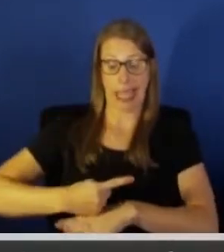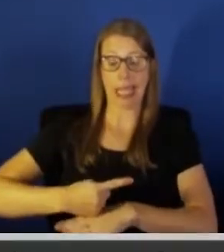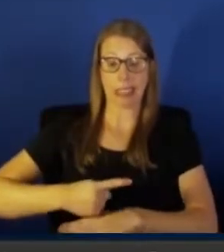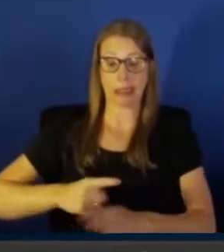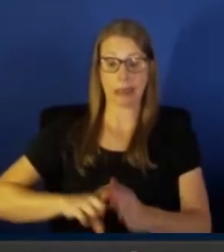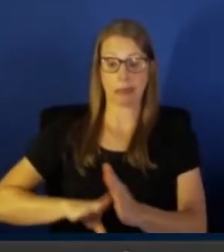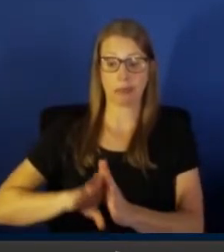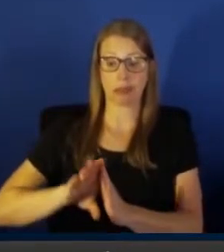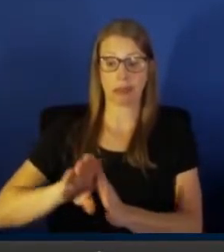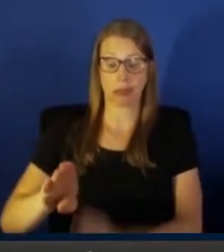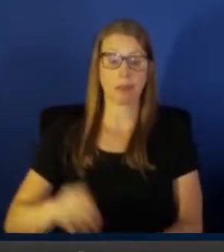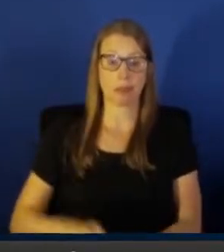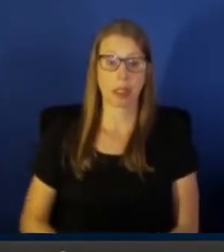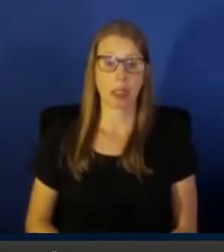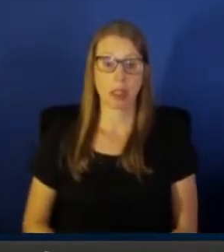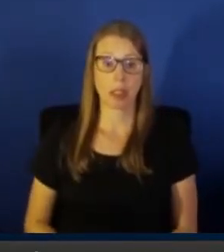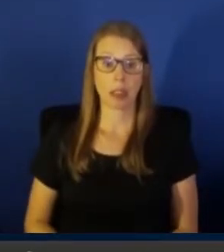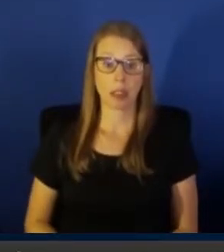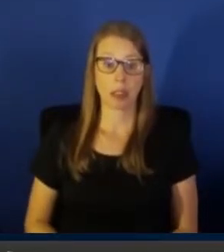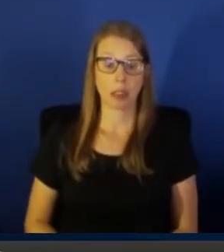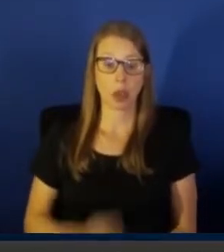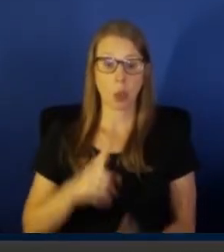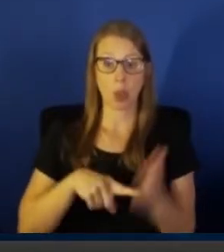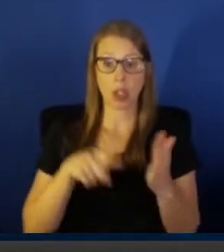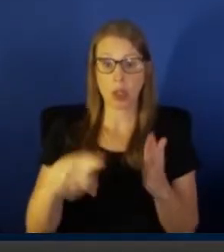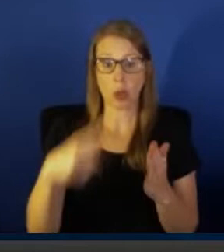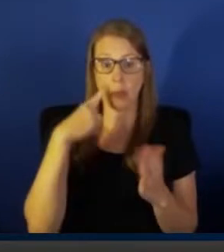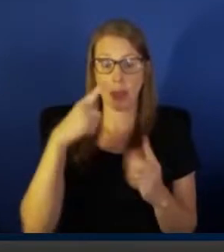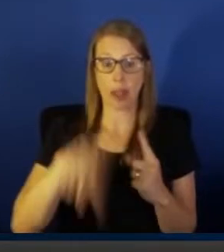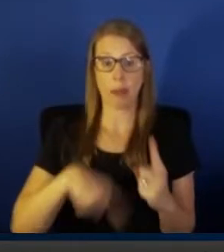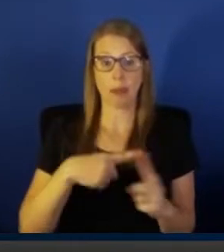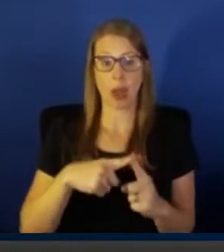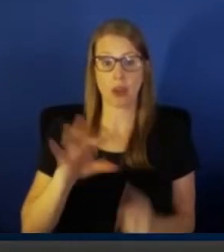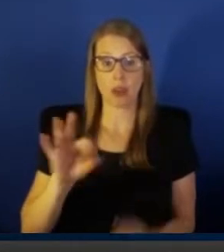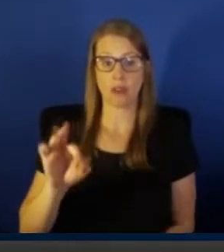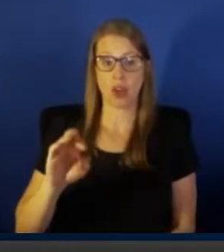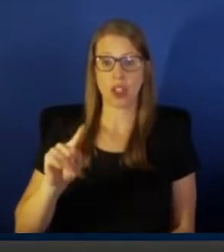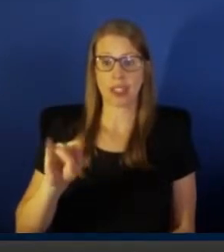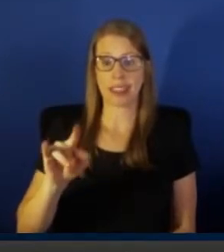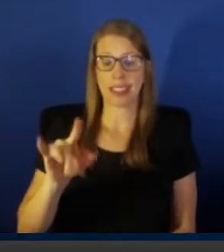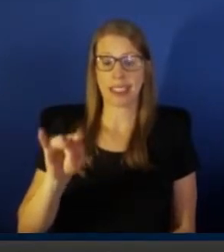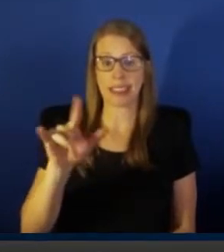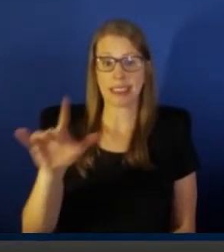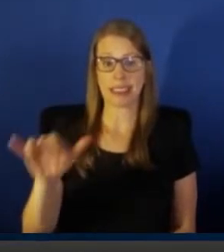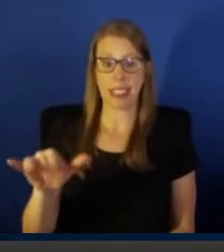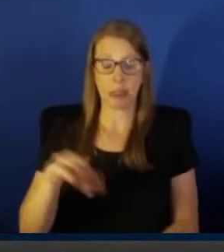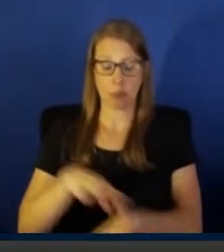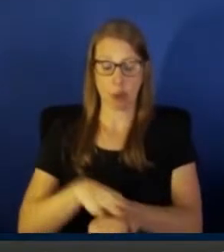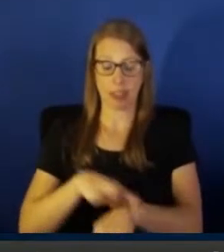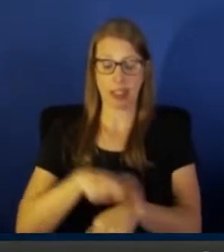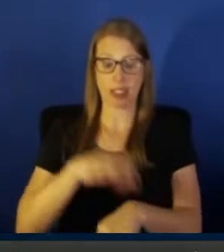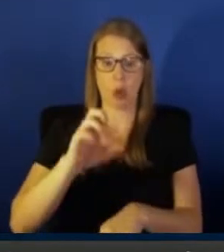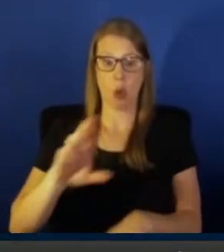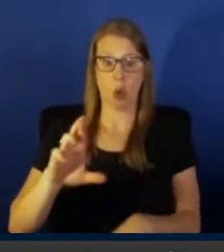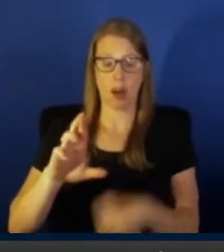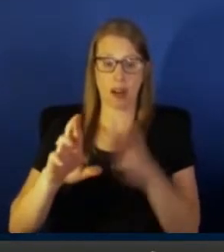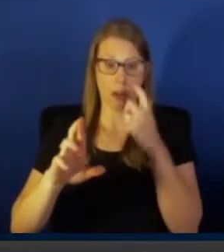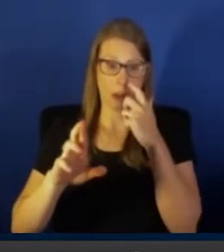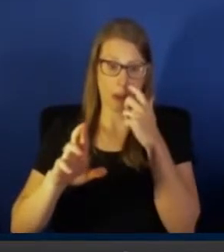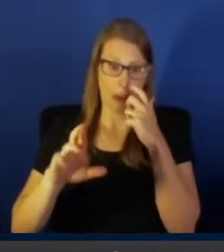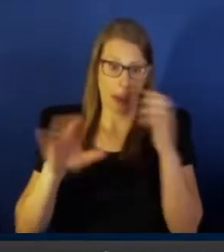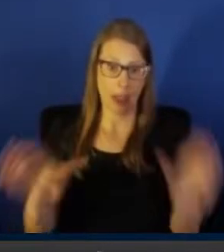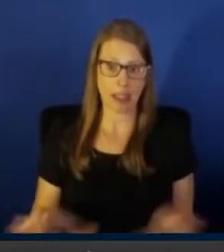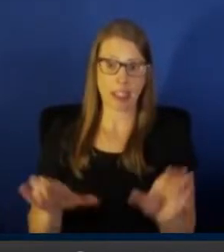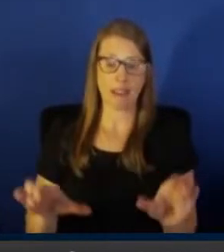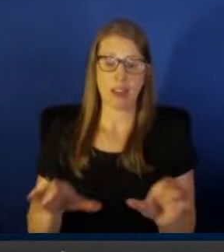what do you make of fertility bracelets and activity trackers that might be able to identify COVID early on? Is this a thing?